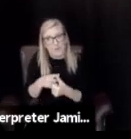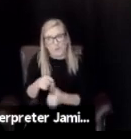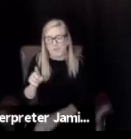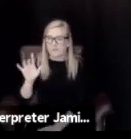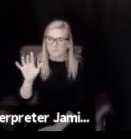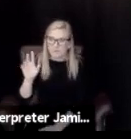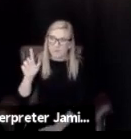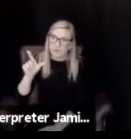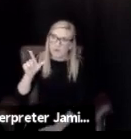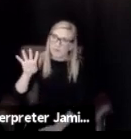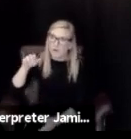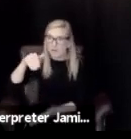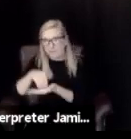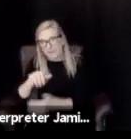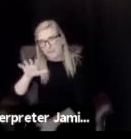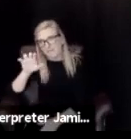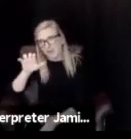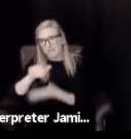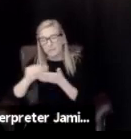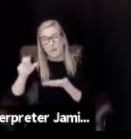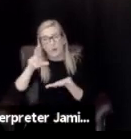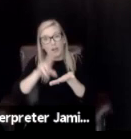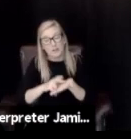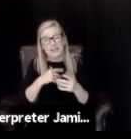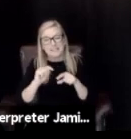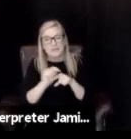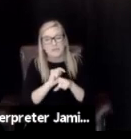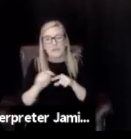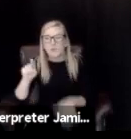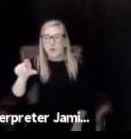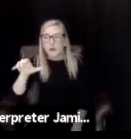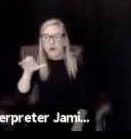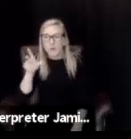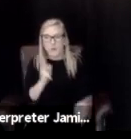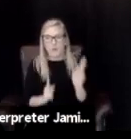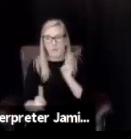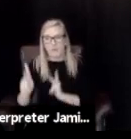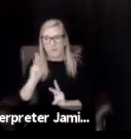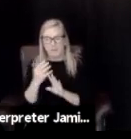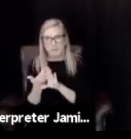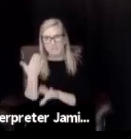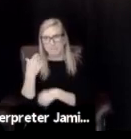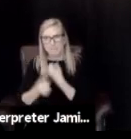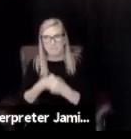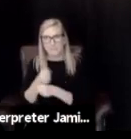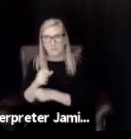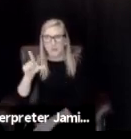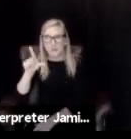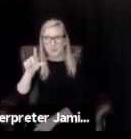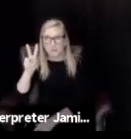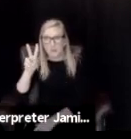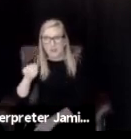24,500 was the exact amount. I trained 100 employees. Now this was in 2006. I trained